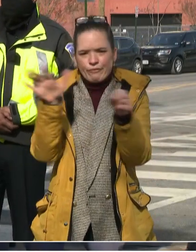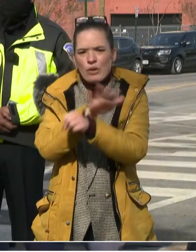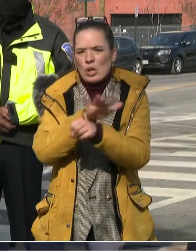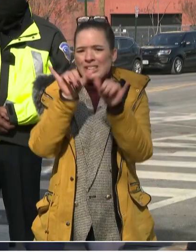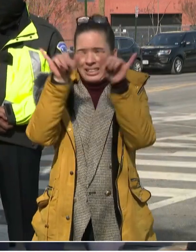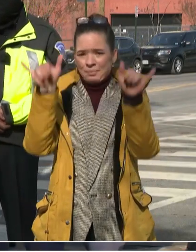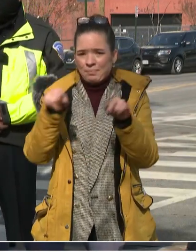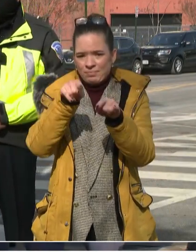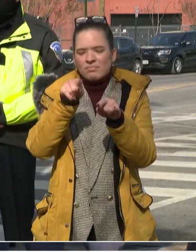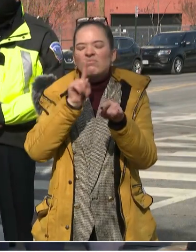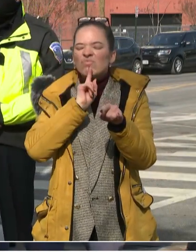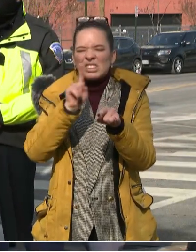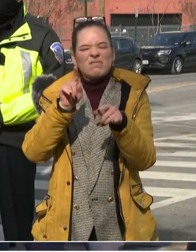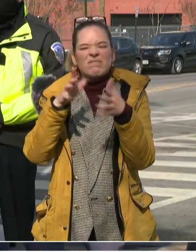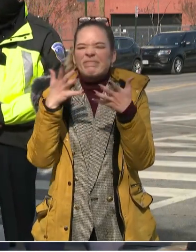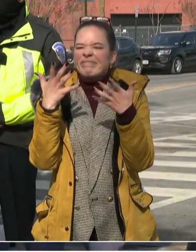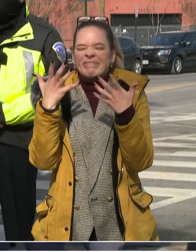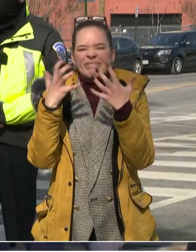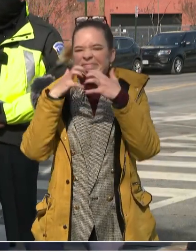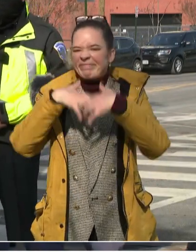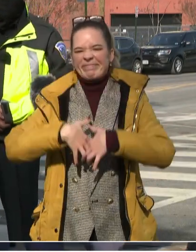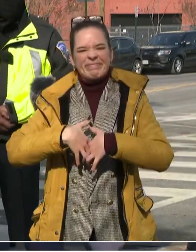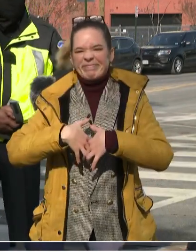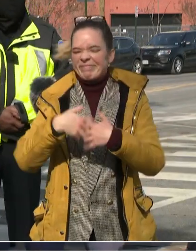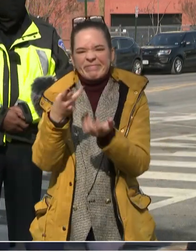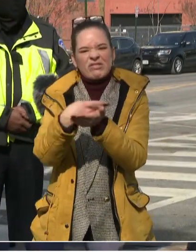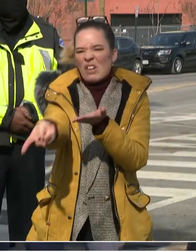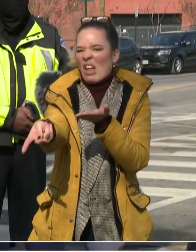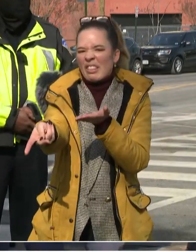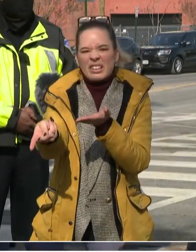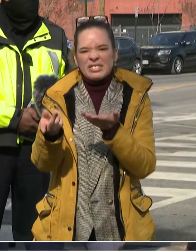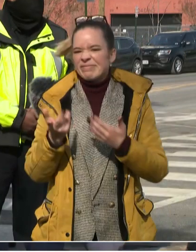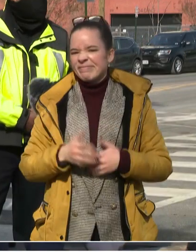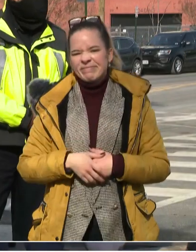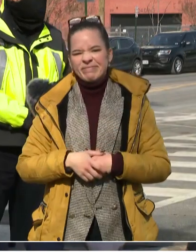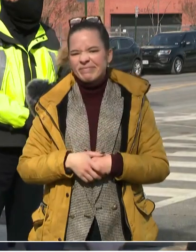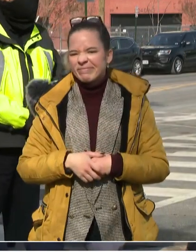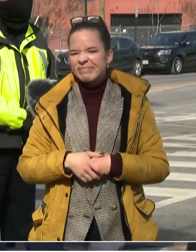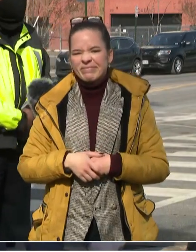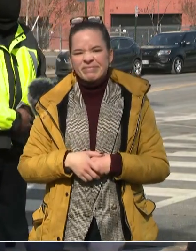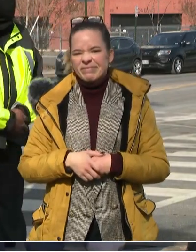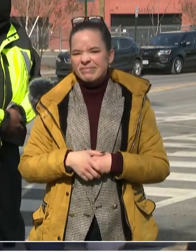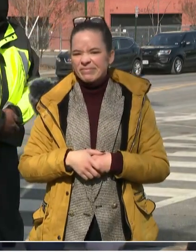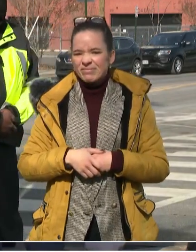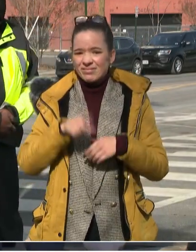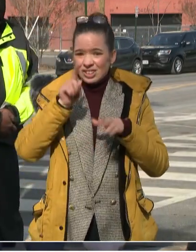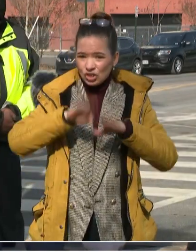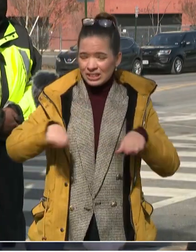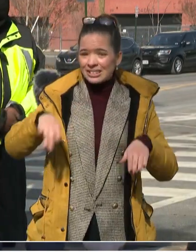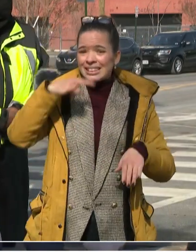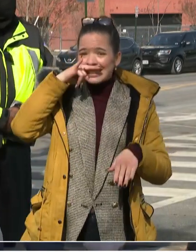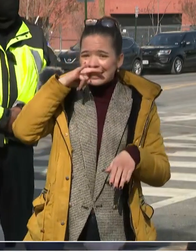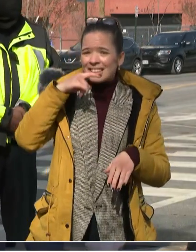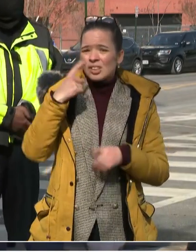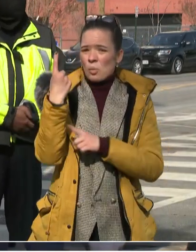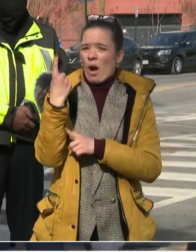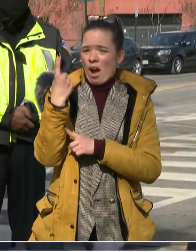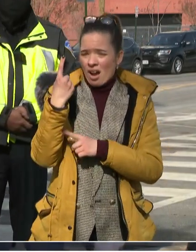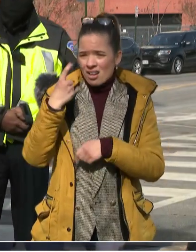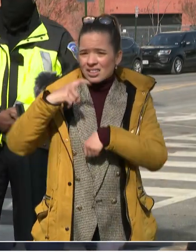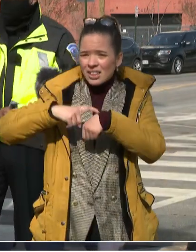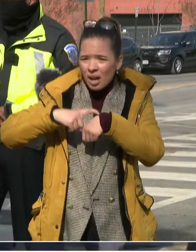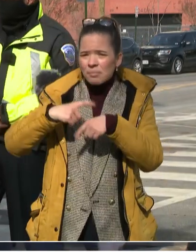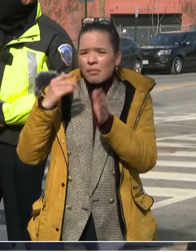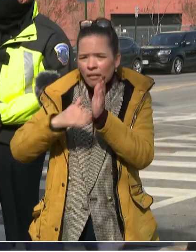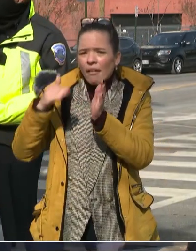act speaks for itself. All of it's broken. We have children who are not only committing one offense after the next. You've heard the chief say that